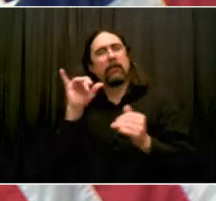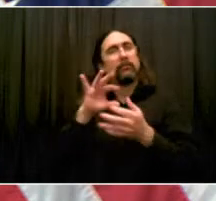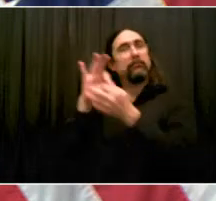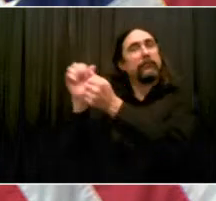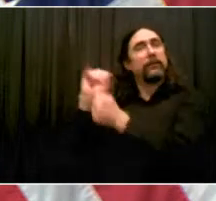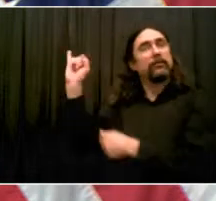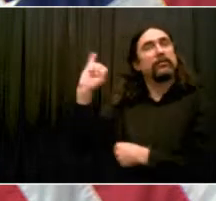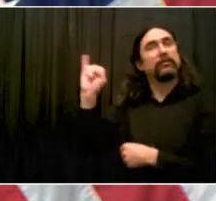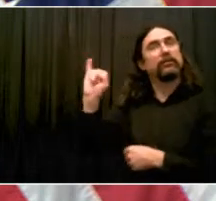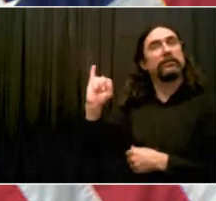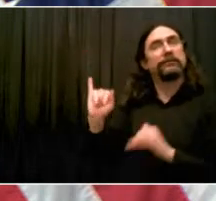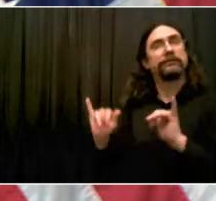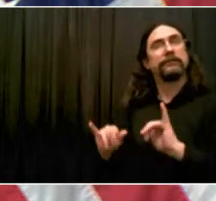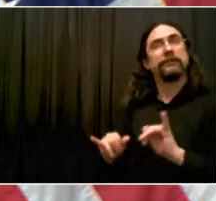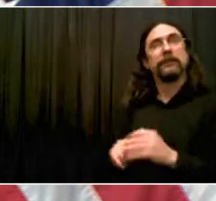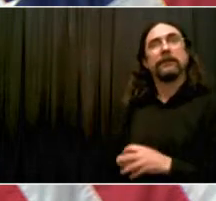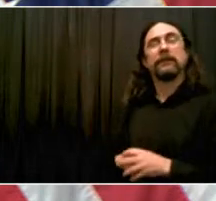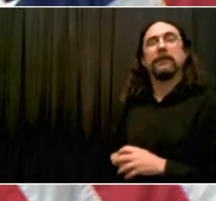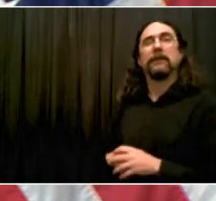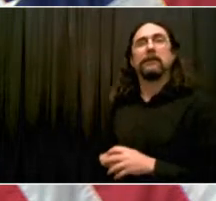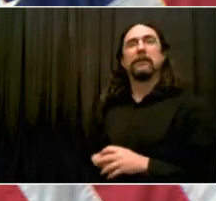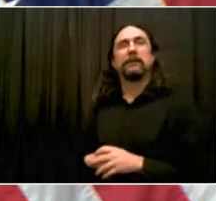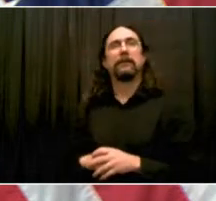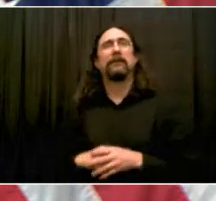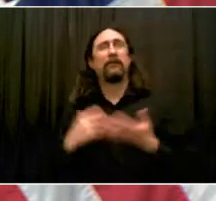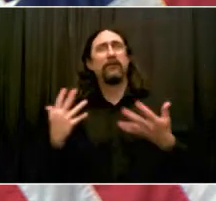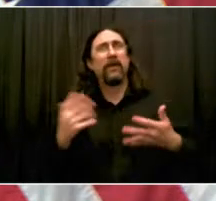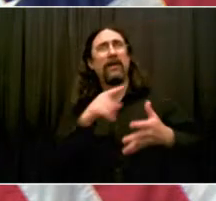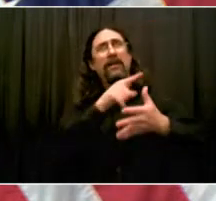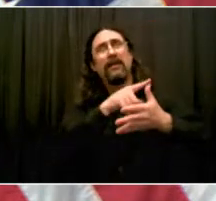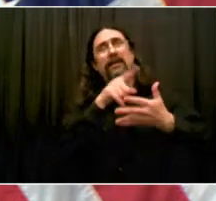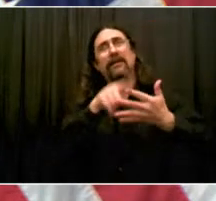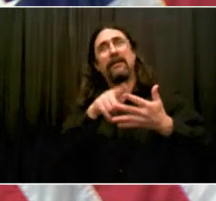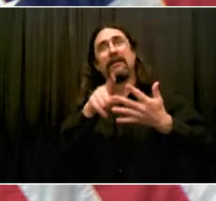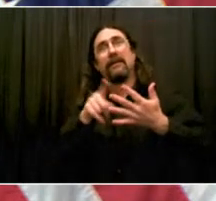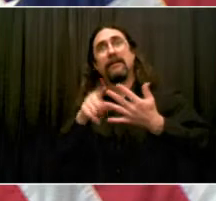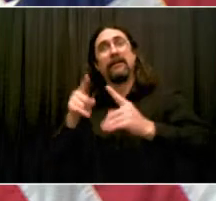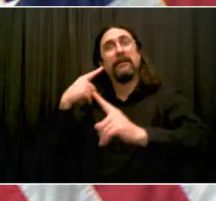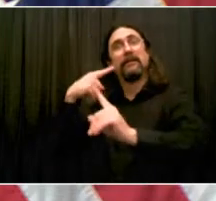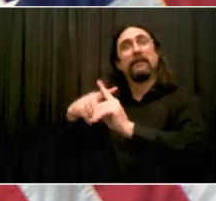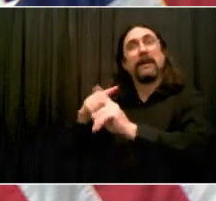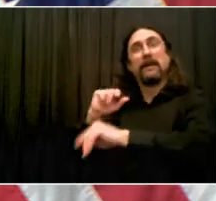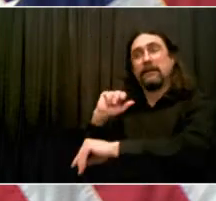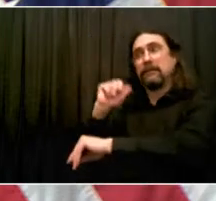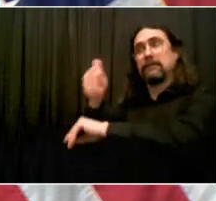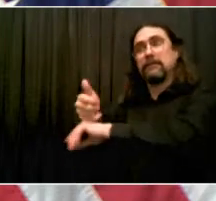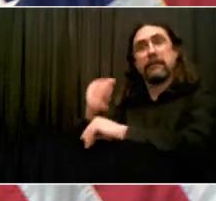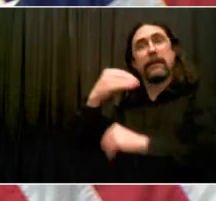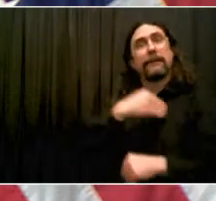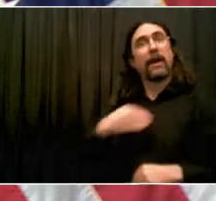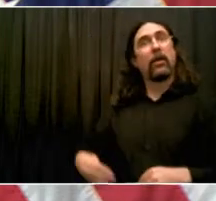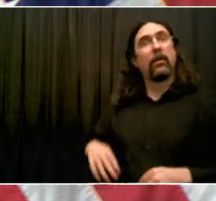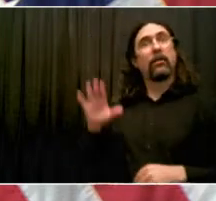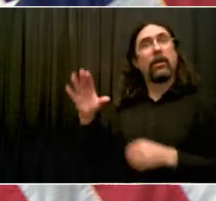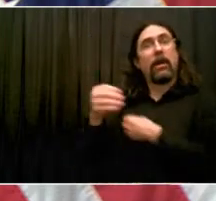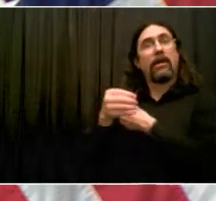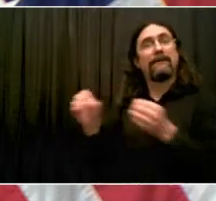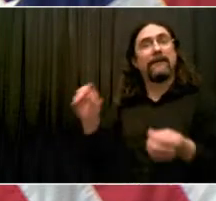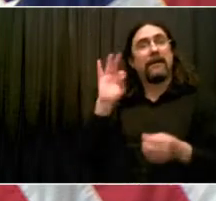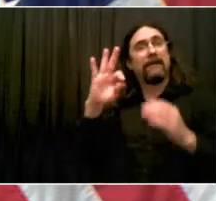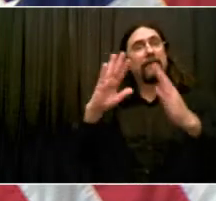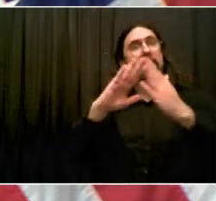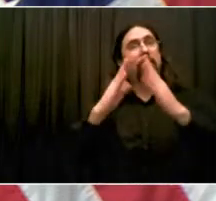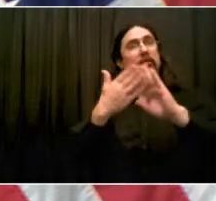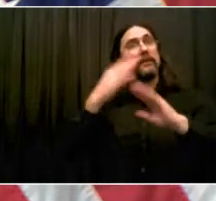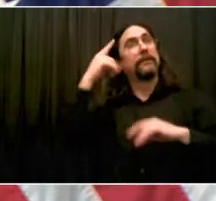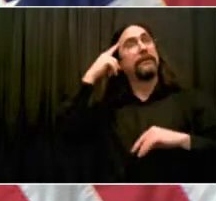Community Mental Health, we ensure these innovations will serve New Yorkers for years to come. Mental health is